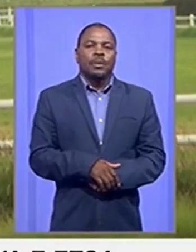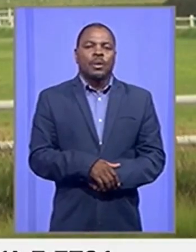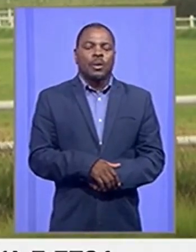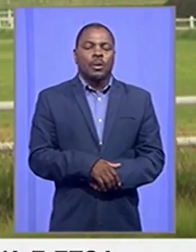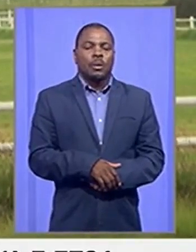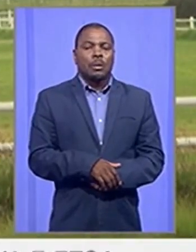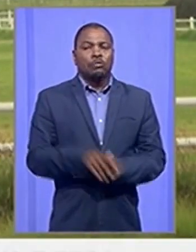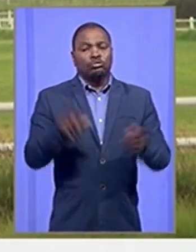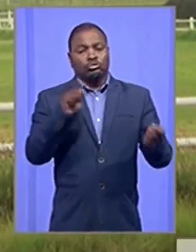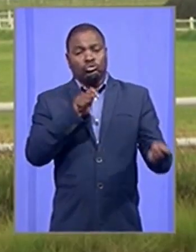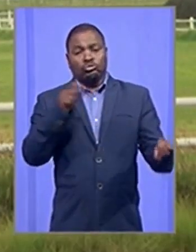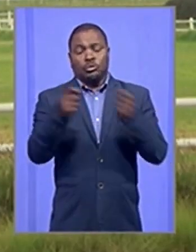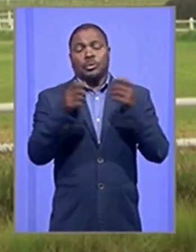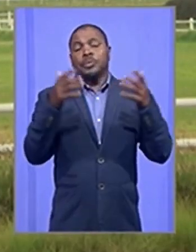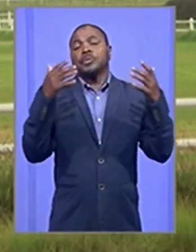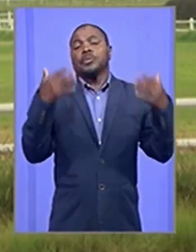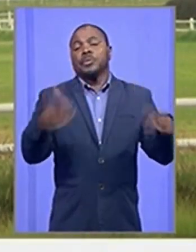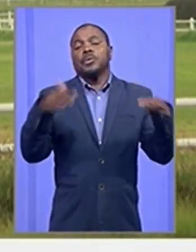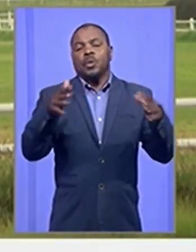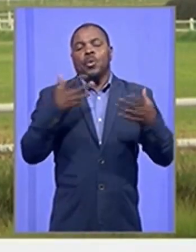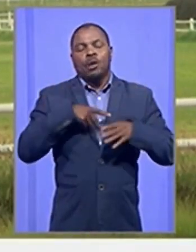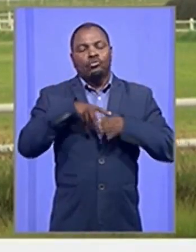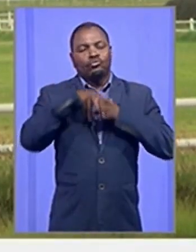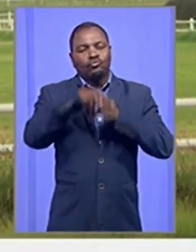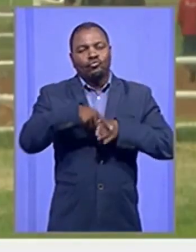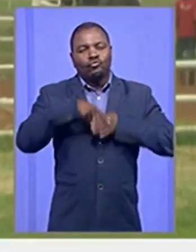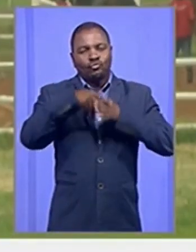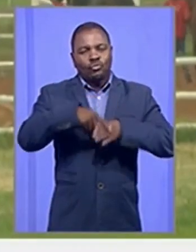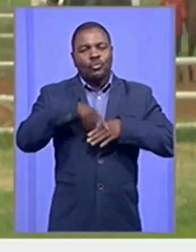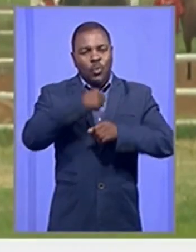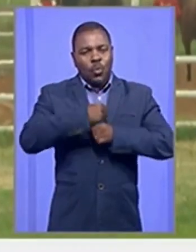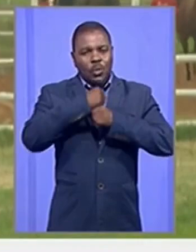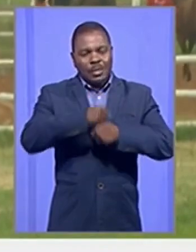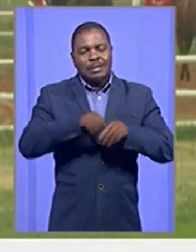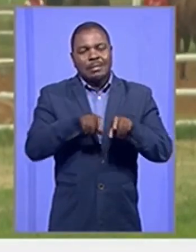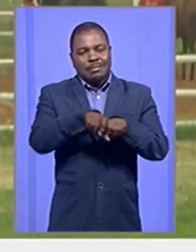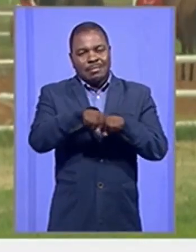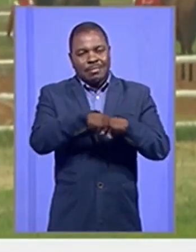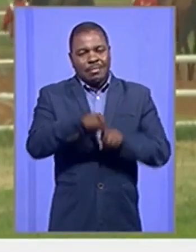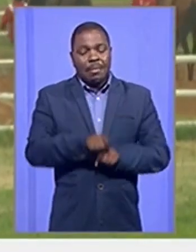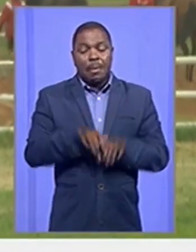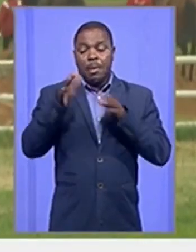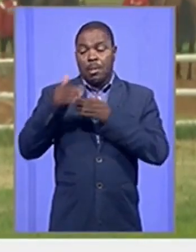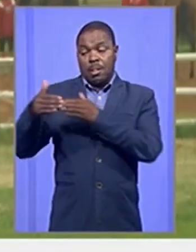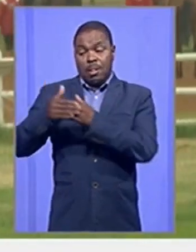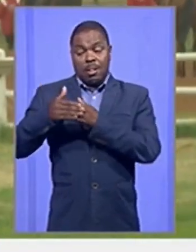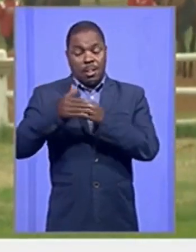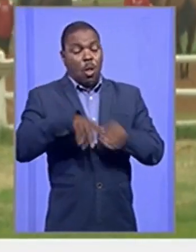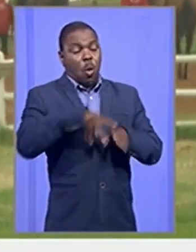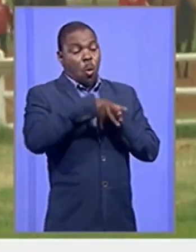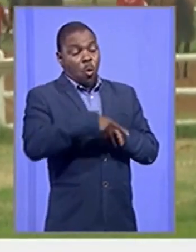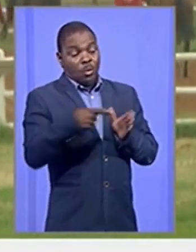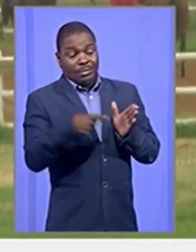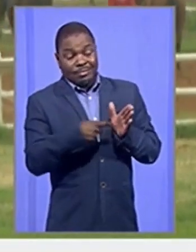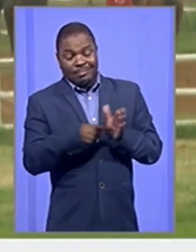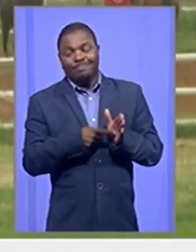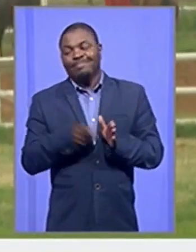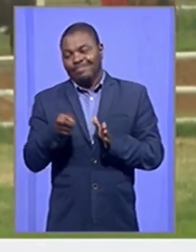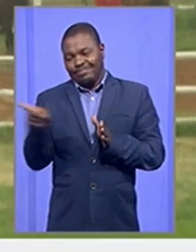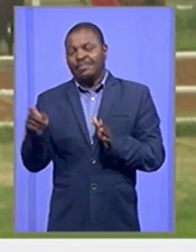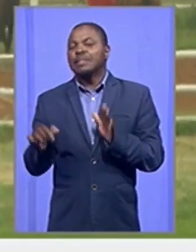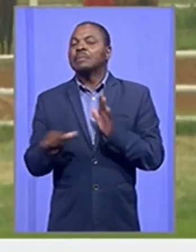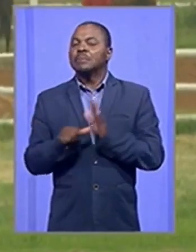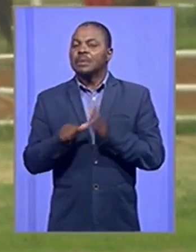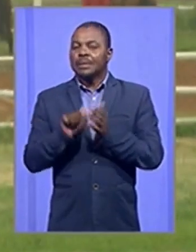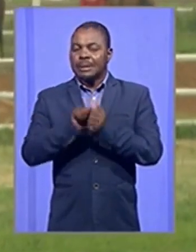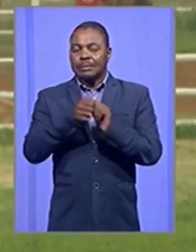Rona le diphetogo tse dintsi papading ya mabelo a dipere. Bahlokomedi ba dipere ba bohlokwa papading ye, e